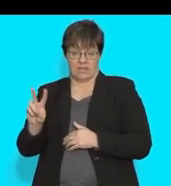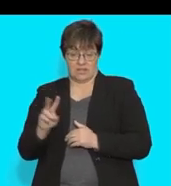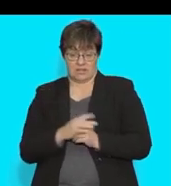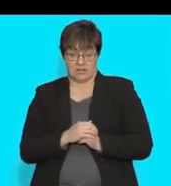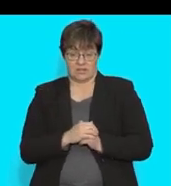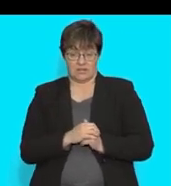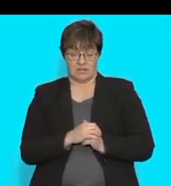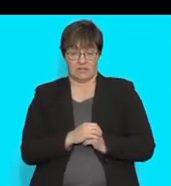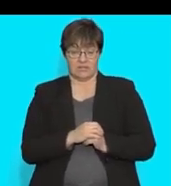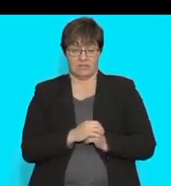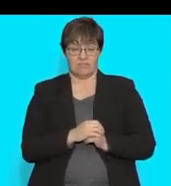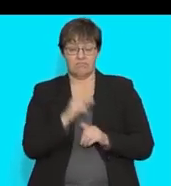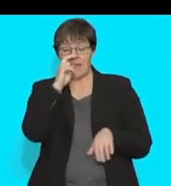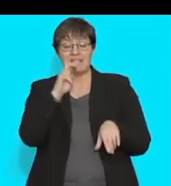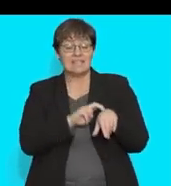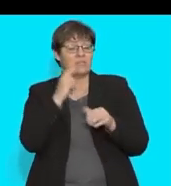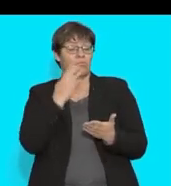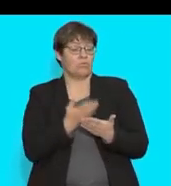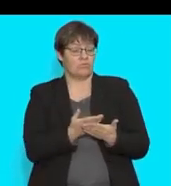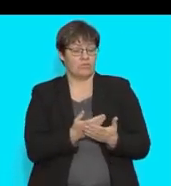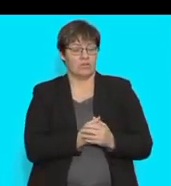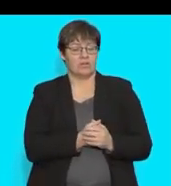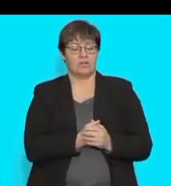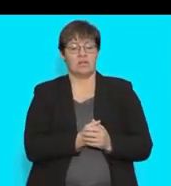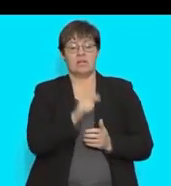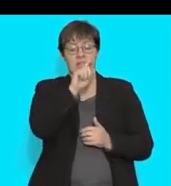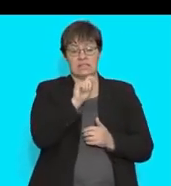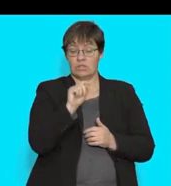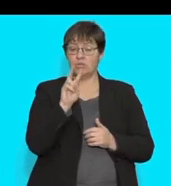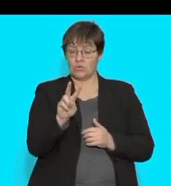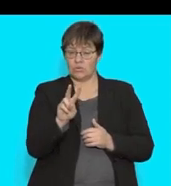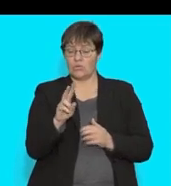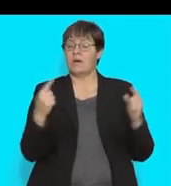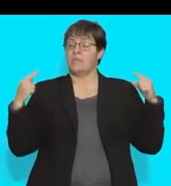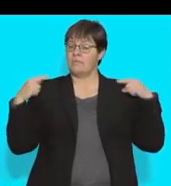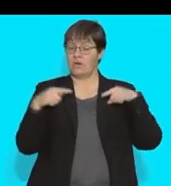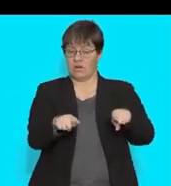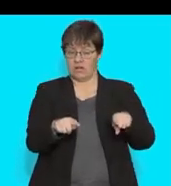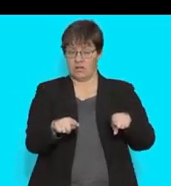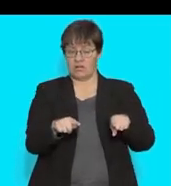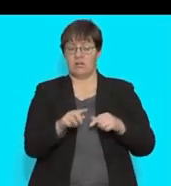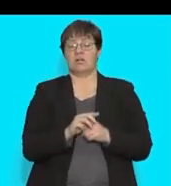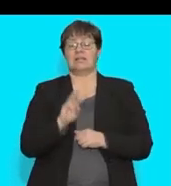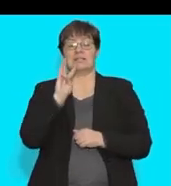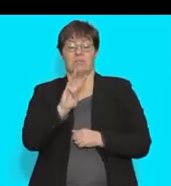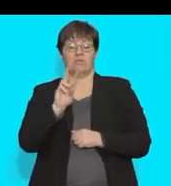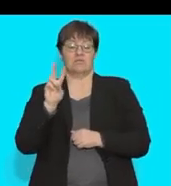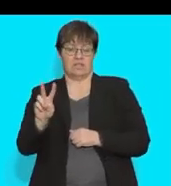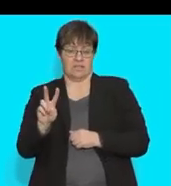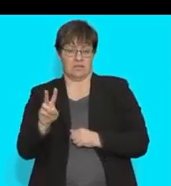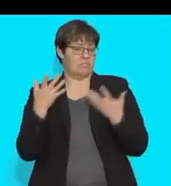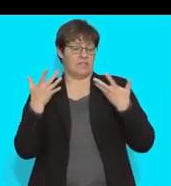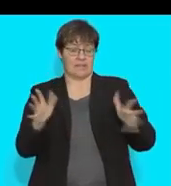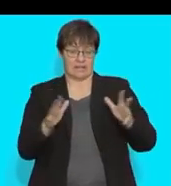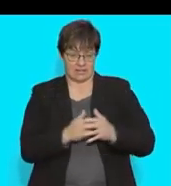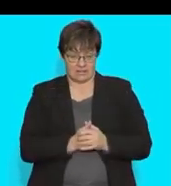WV. Now what I need to prove is that the TU is parallel to WV. Then I will